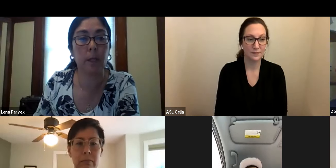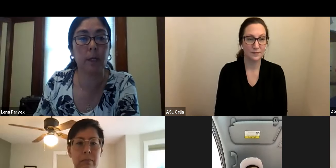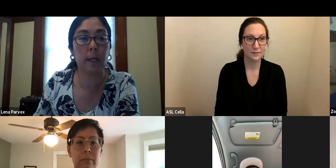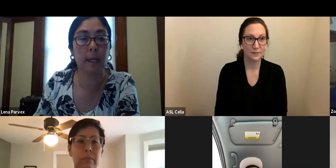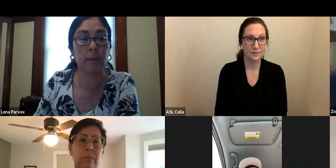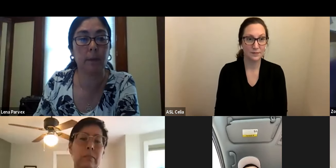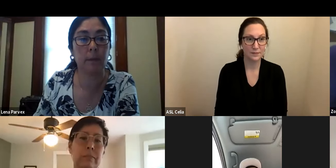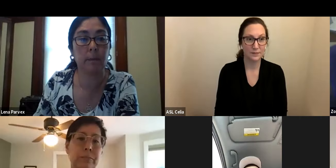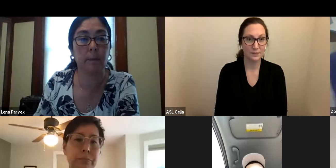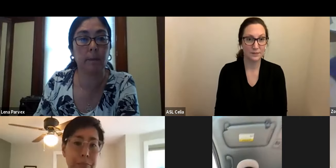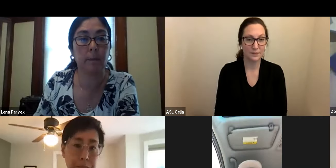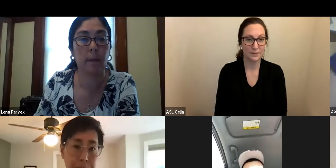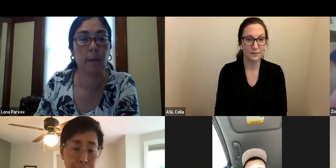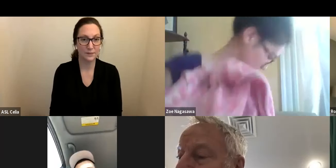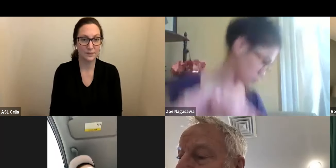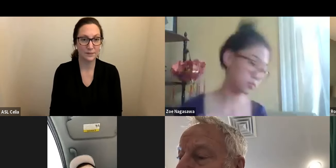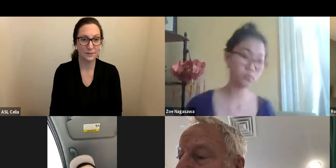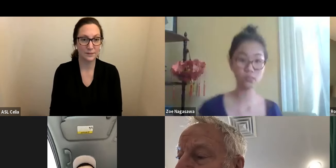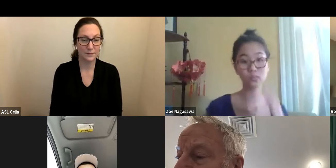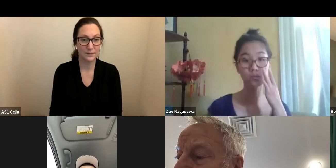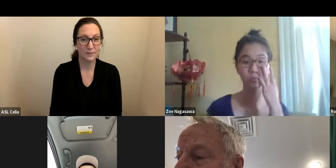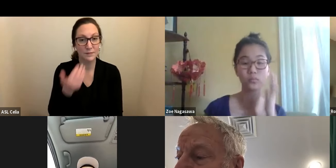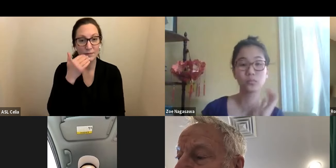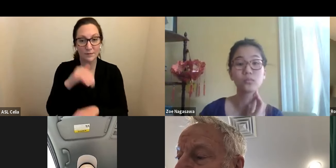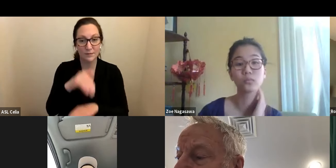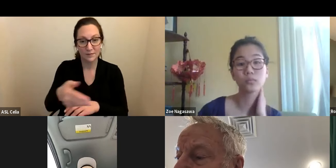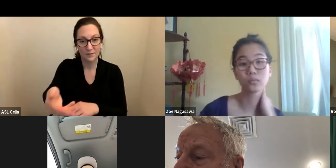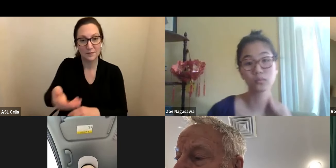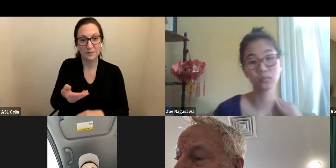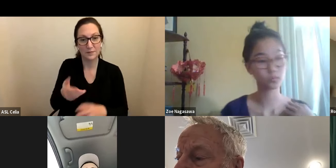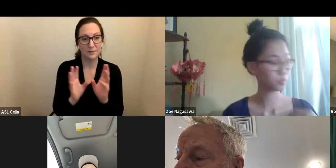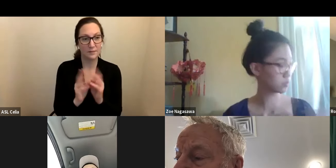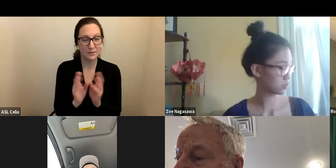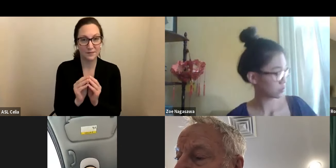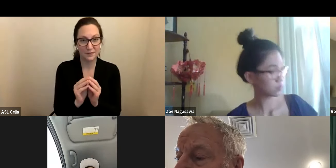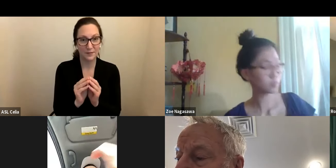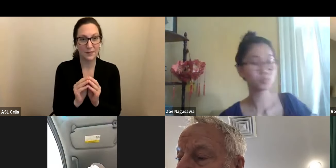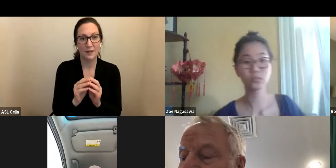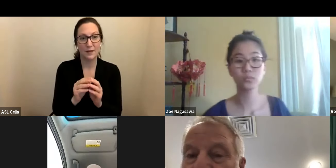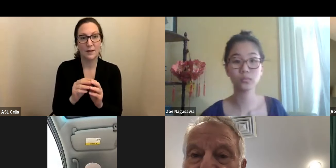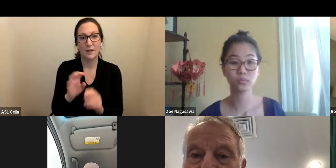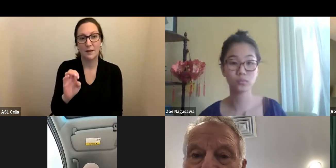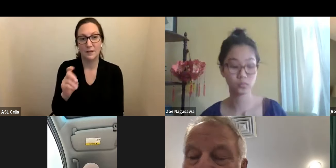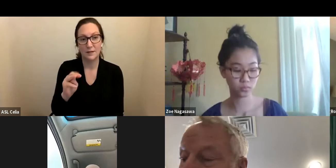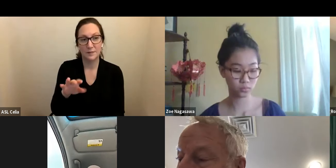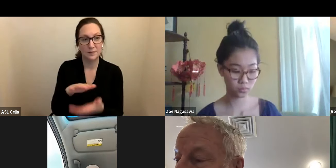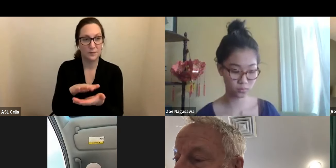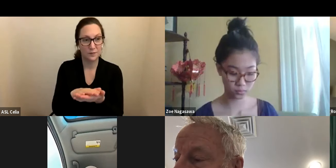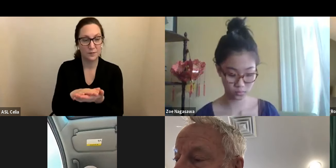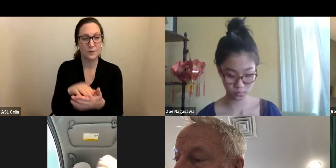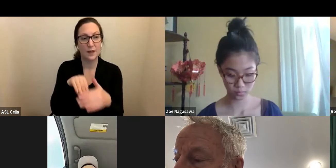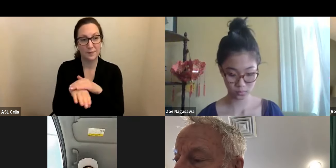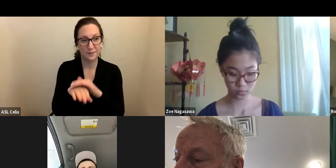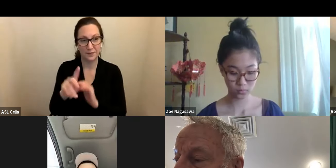and we are live. Thank you. Good evening and welcome to the meeting of the Exam Schools Admissions Task